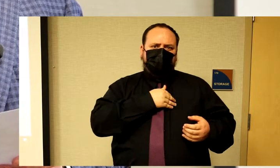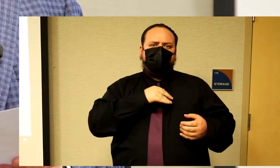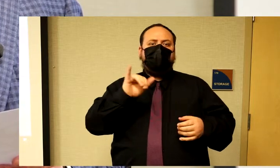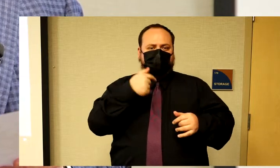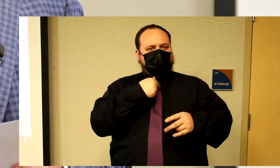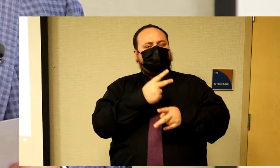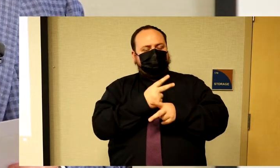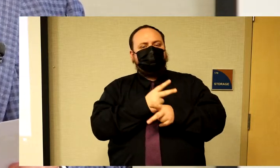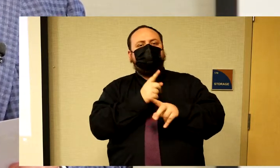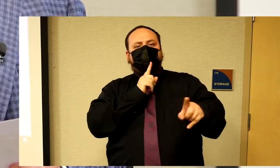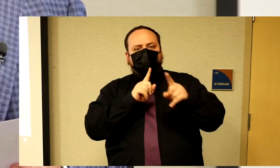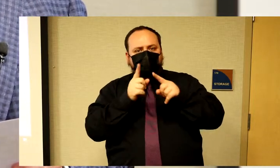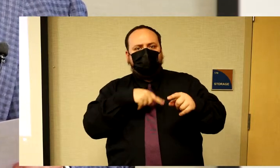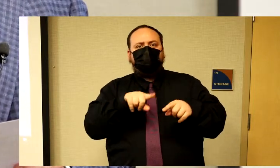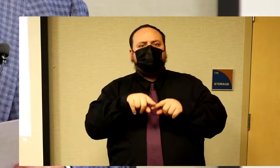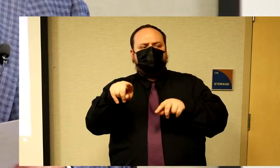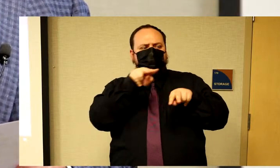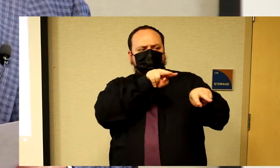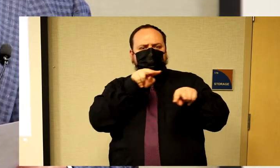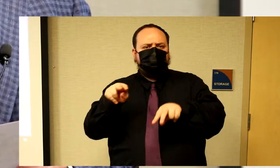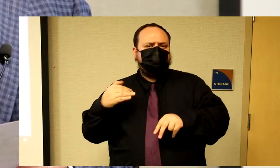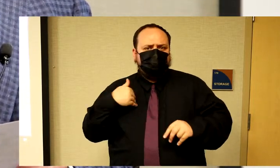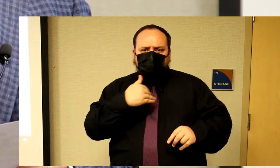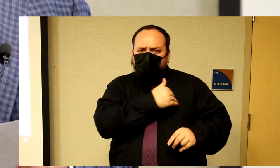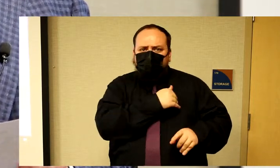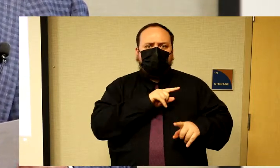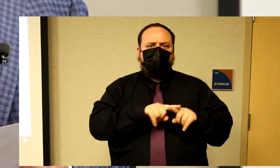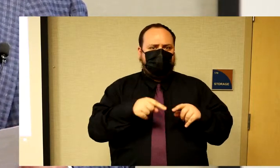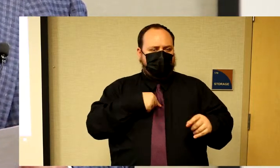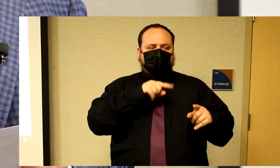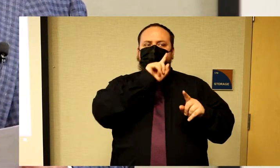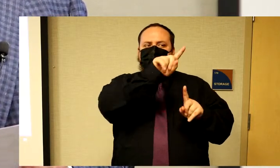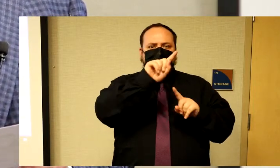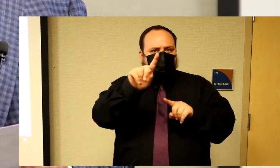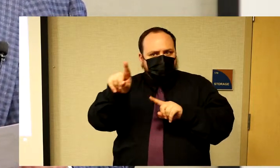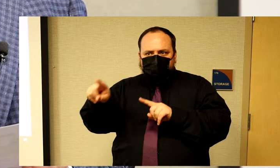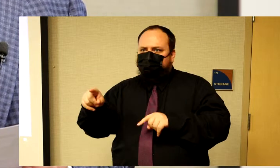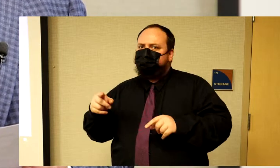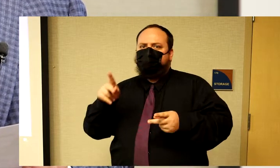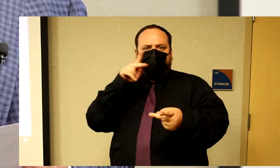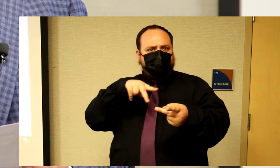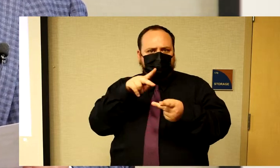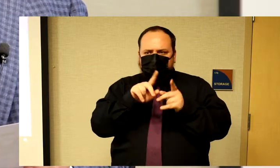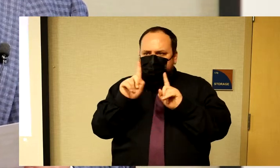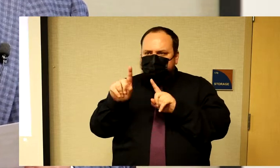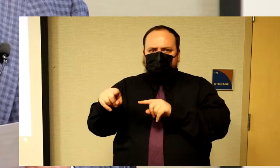Board of Supervisors because I attended all those meetings and had perfect attendance there.